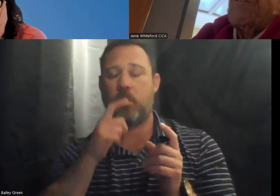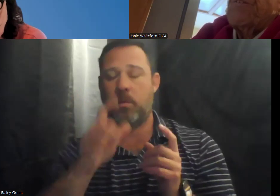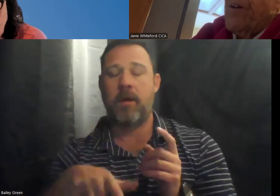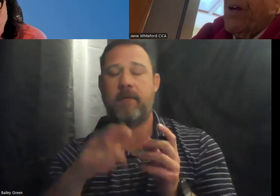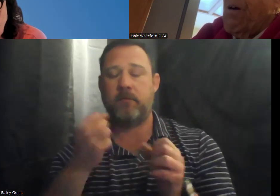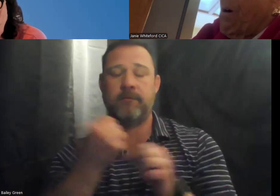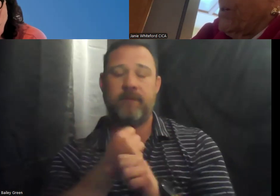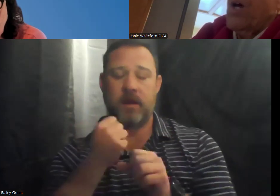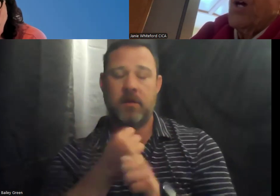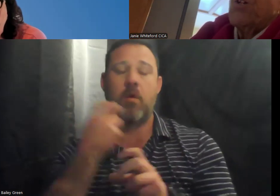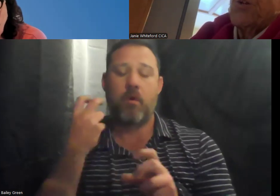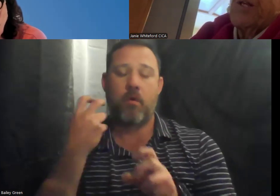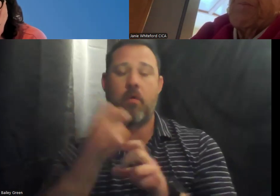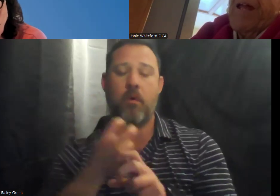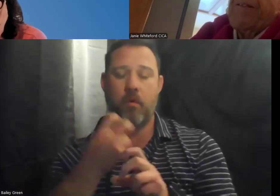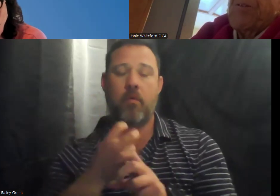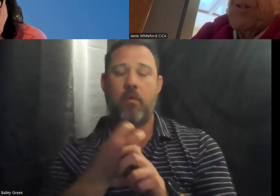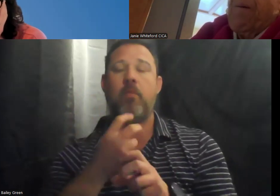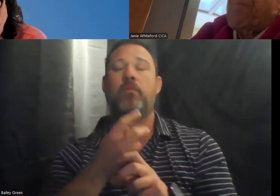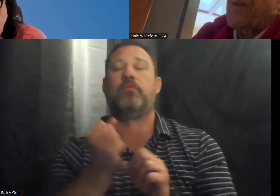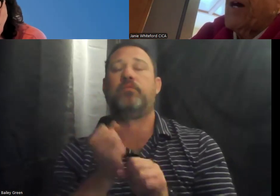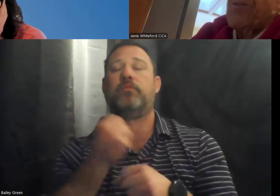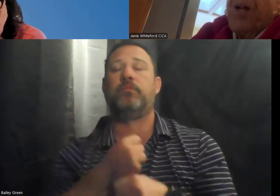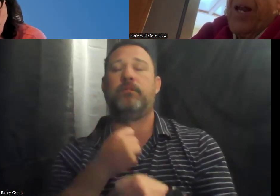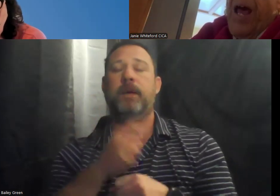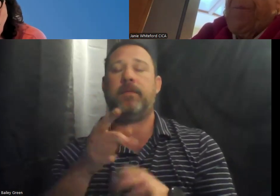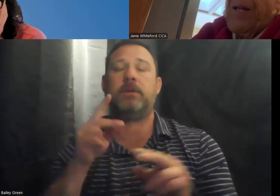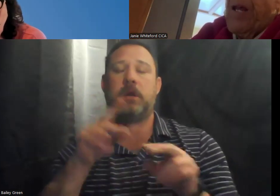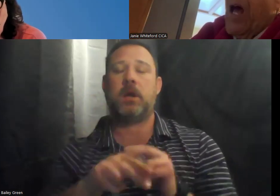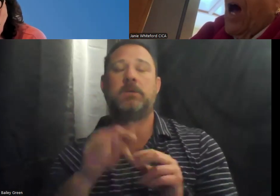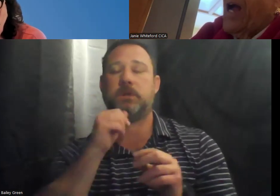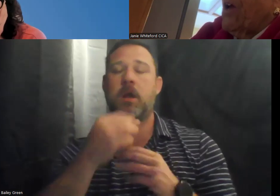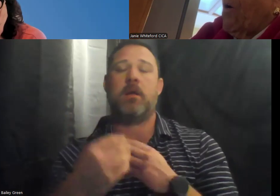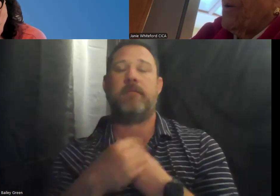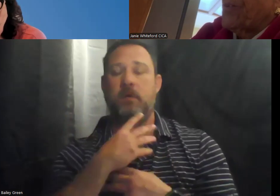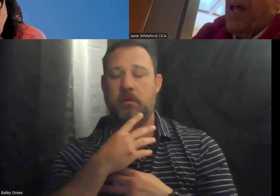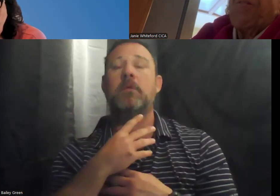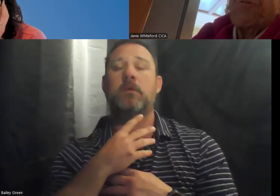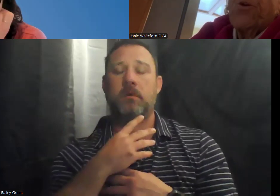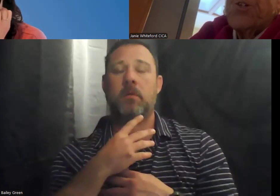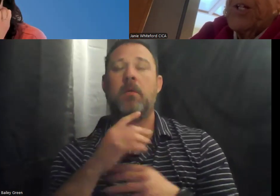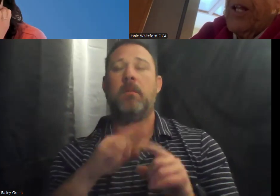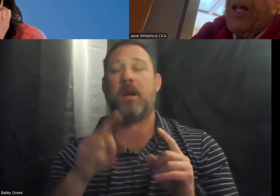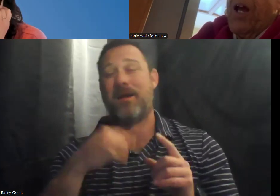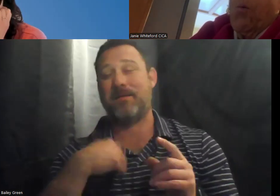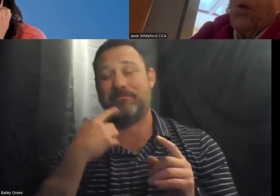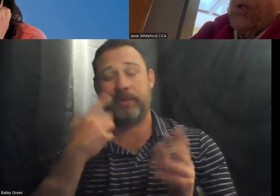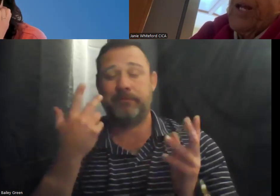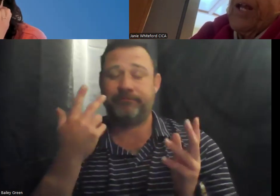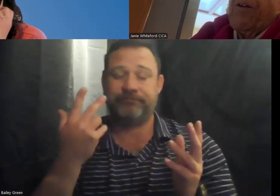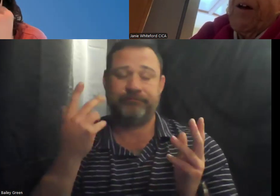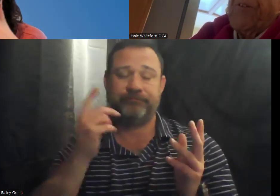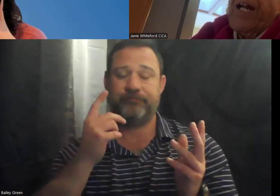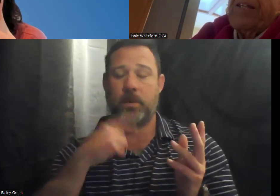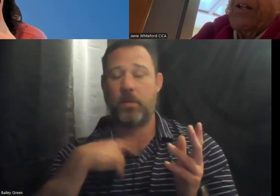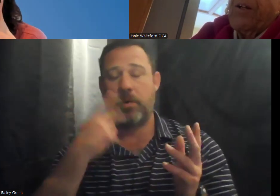to fight very hard to make these cuts not happen. I know and unfortunately, we're looking